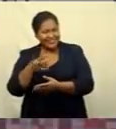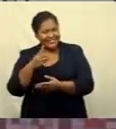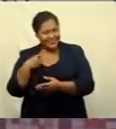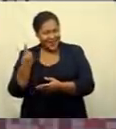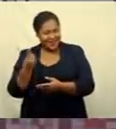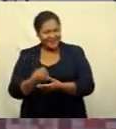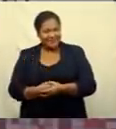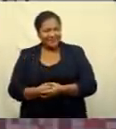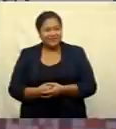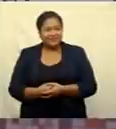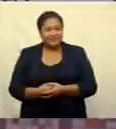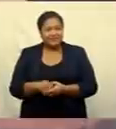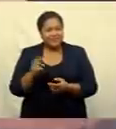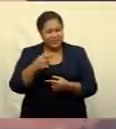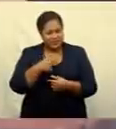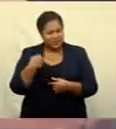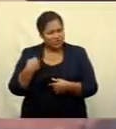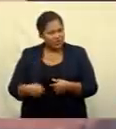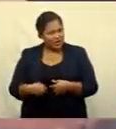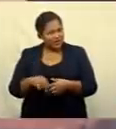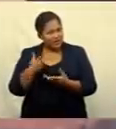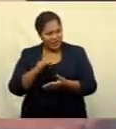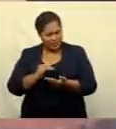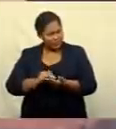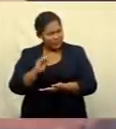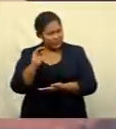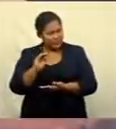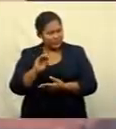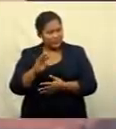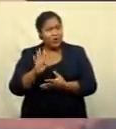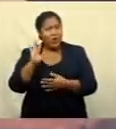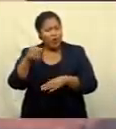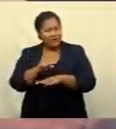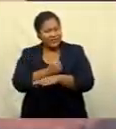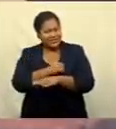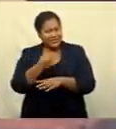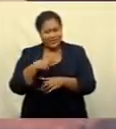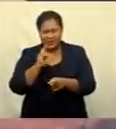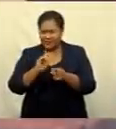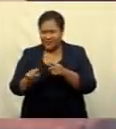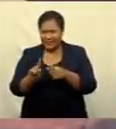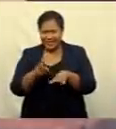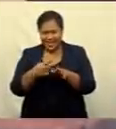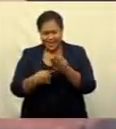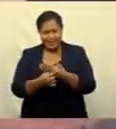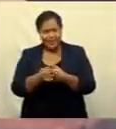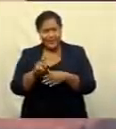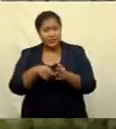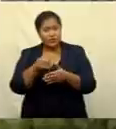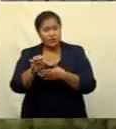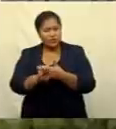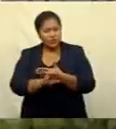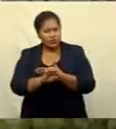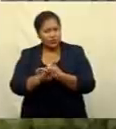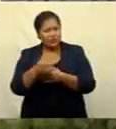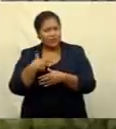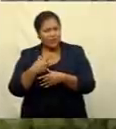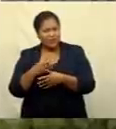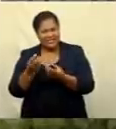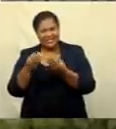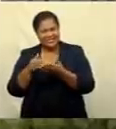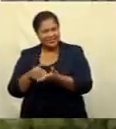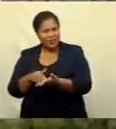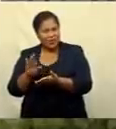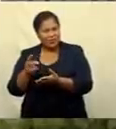China's exports are surging. Overseas shipments rose much faster than expected in June, as easing lockdown measures helped